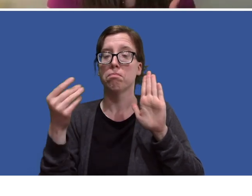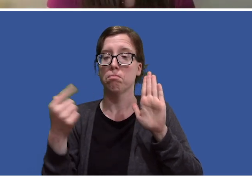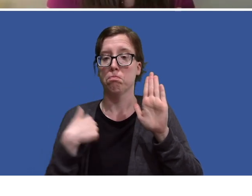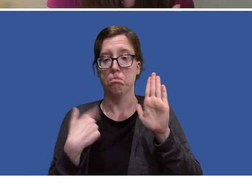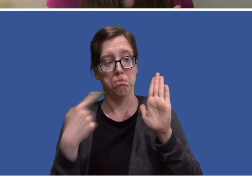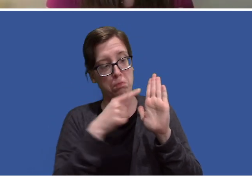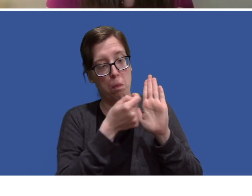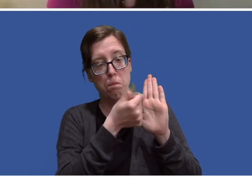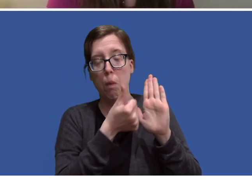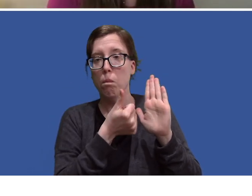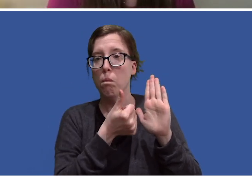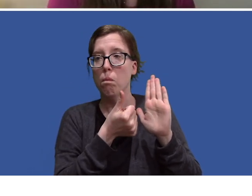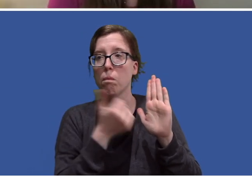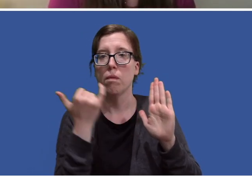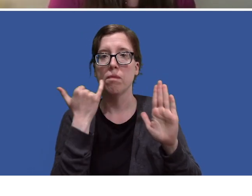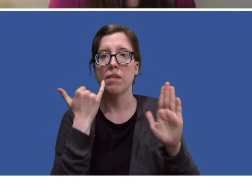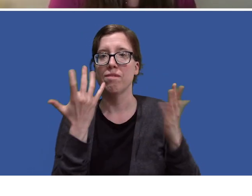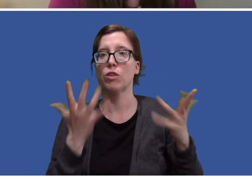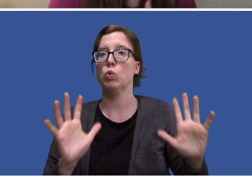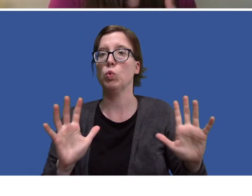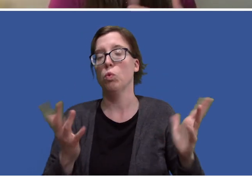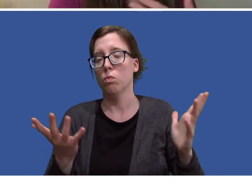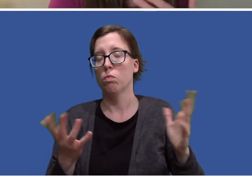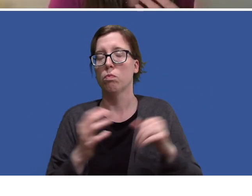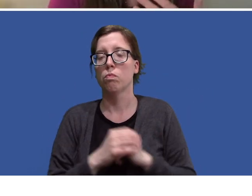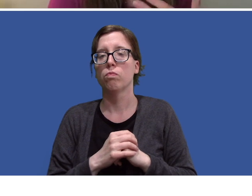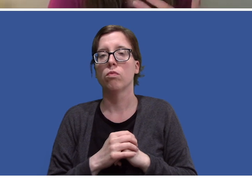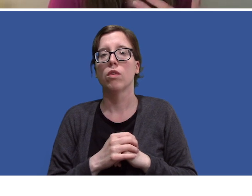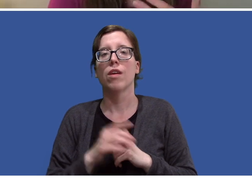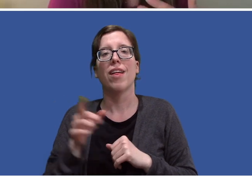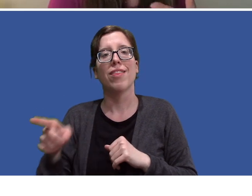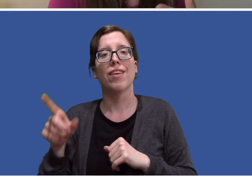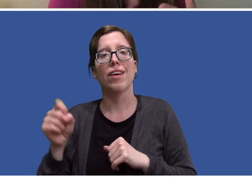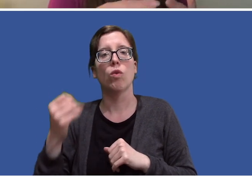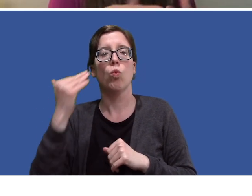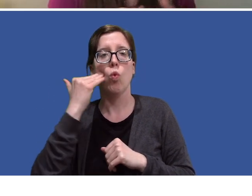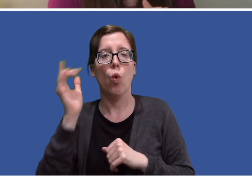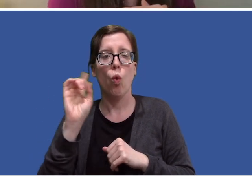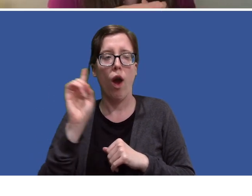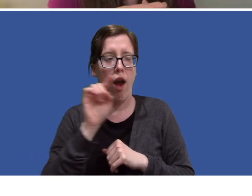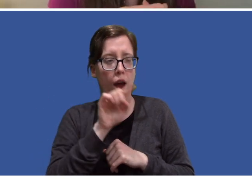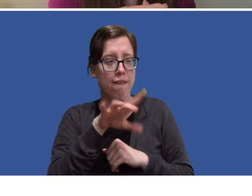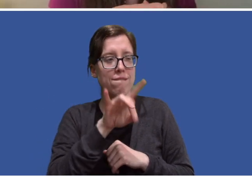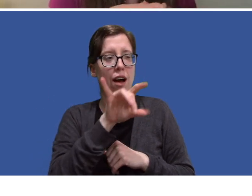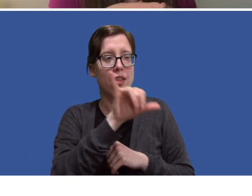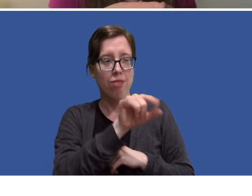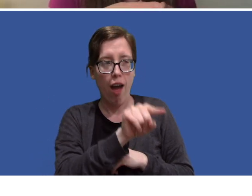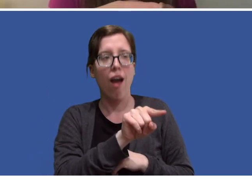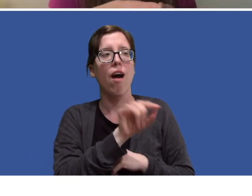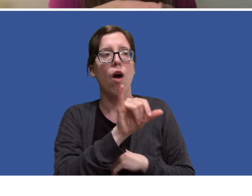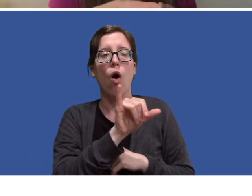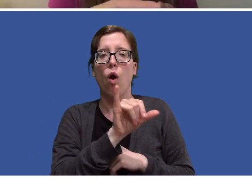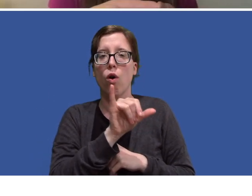can find the information quickly will help them be able to